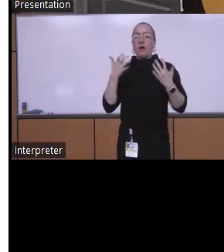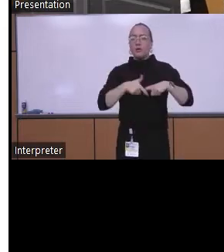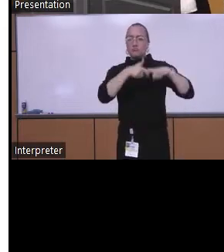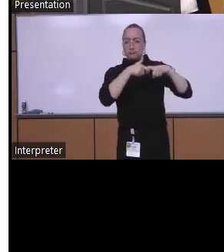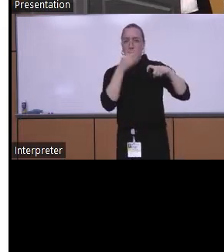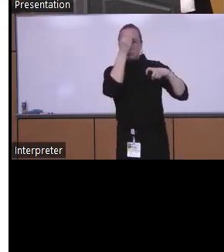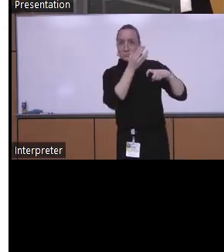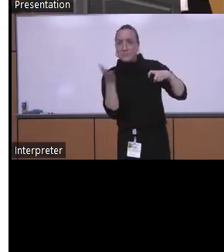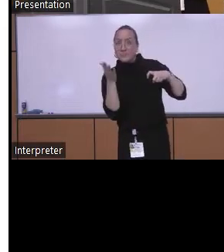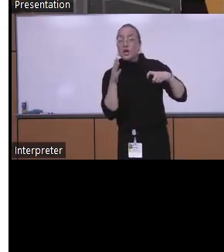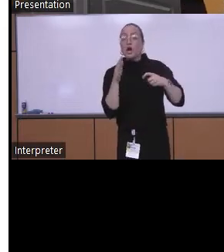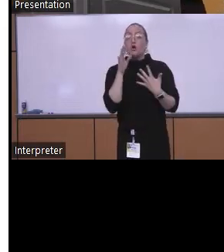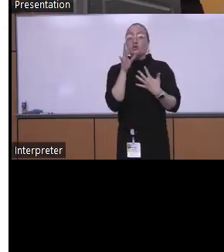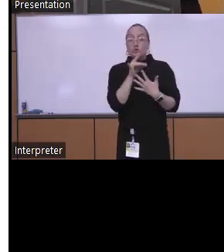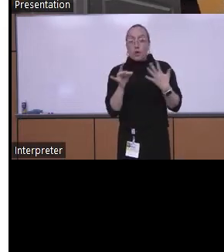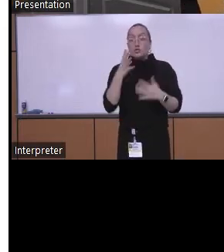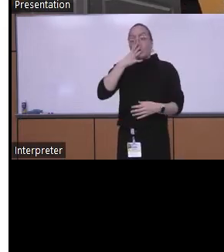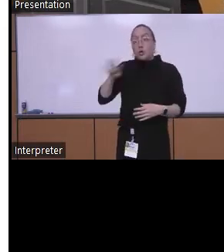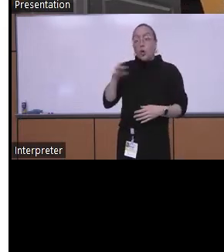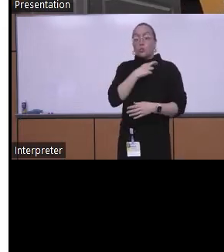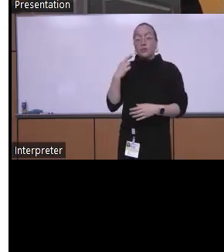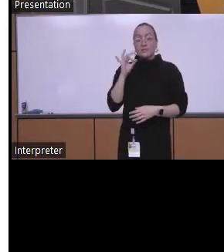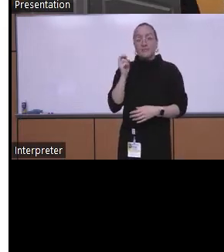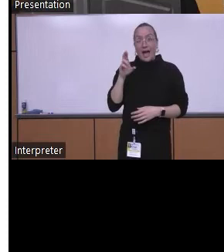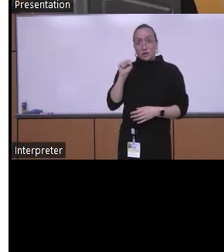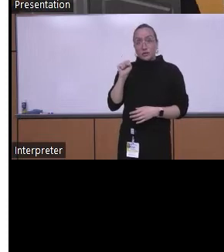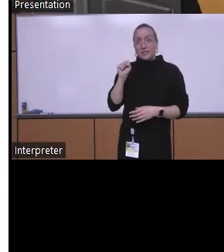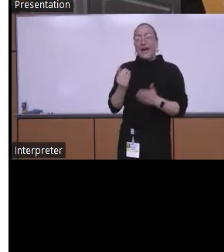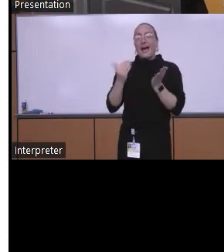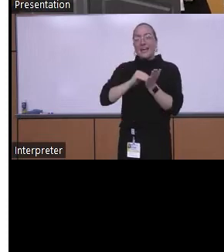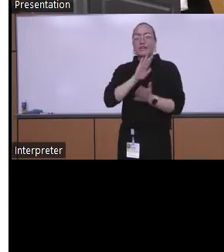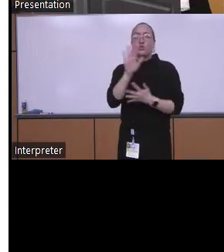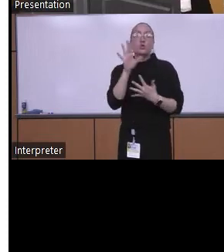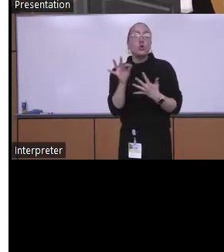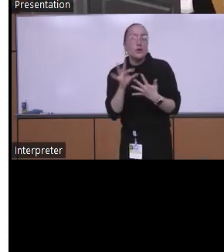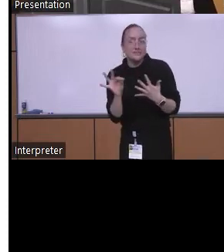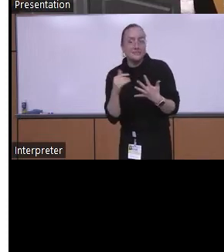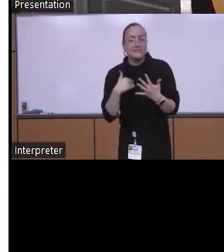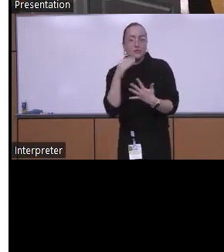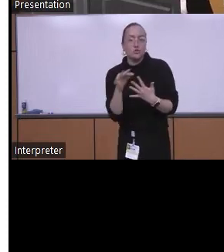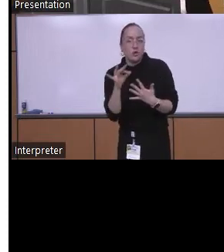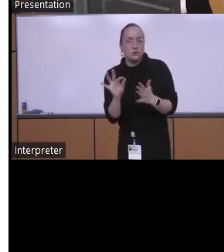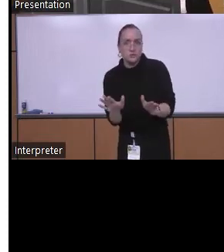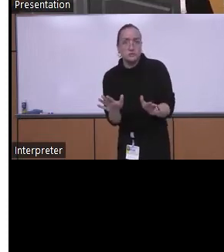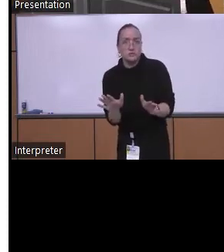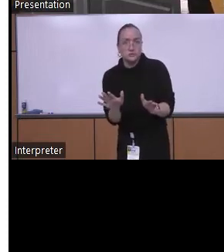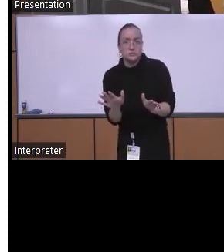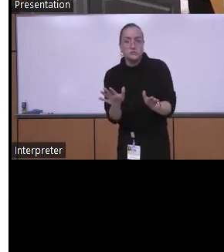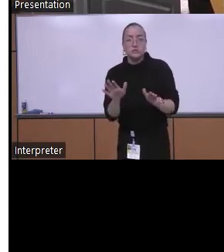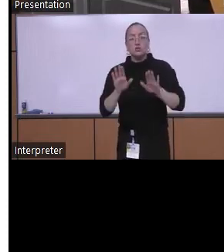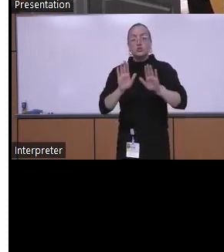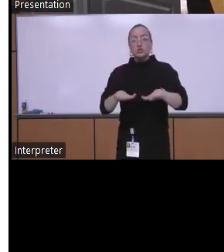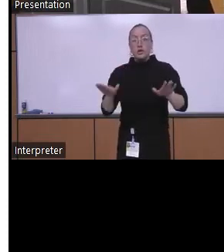all that the choice to ignore risk factors about poverty and racism is exactly that. It's a choice. And that's kind of presenting child abuse